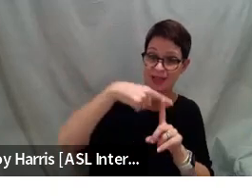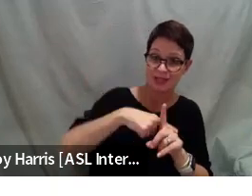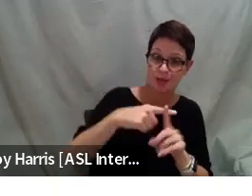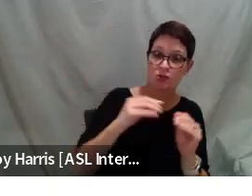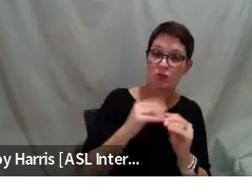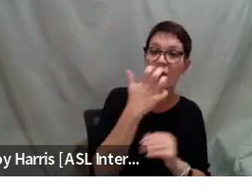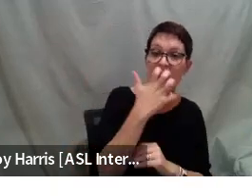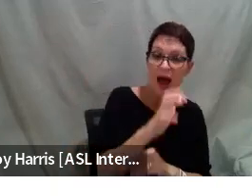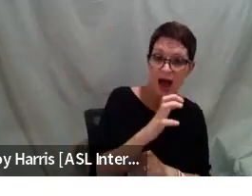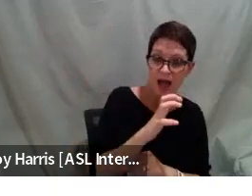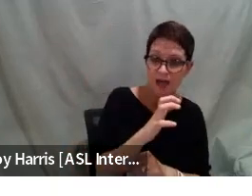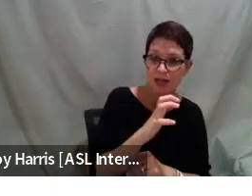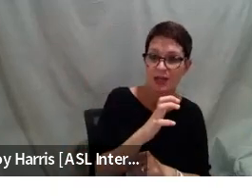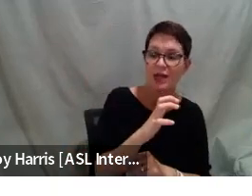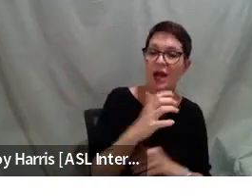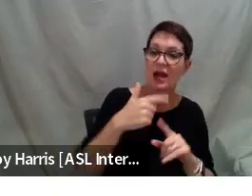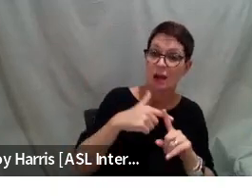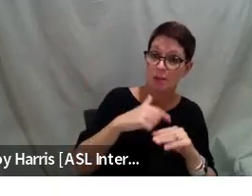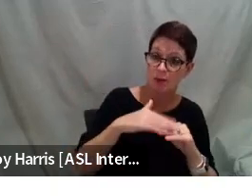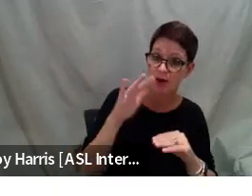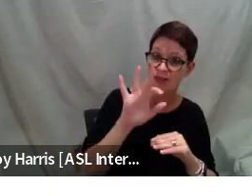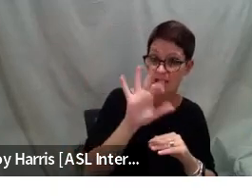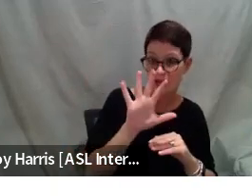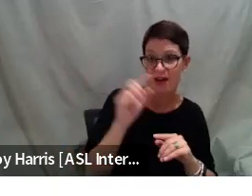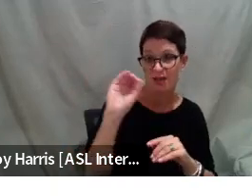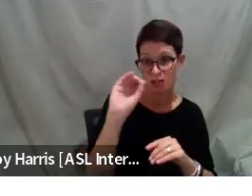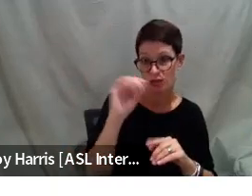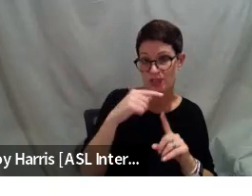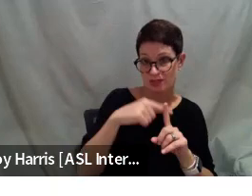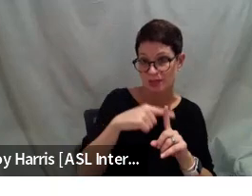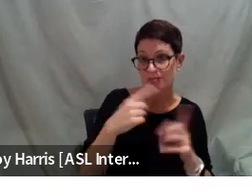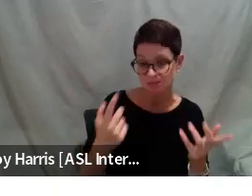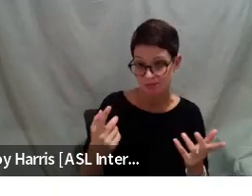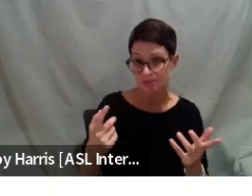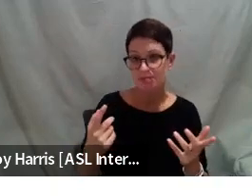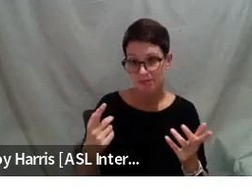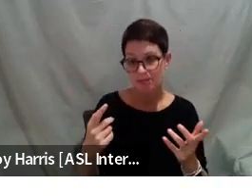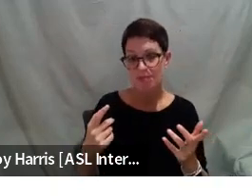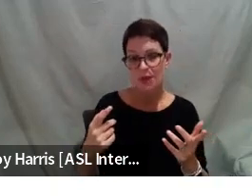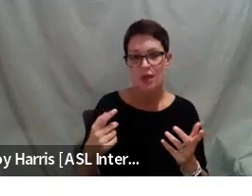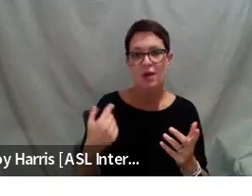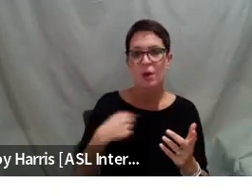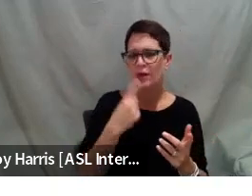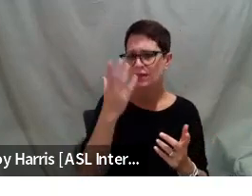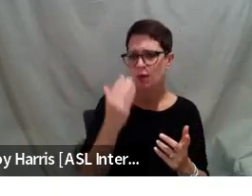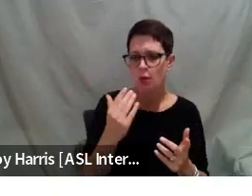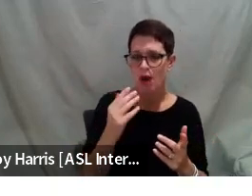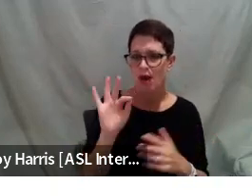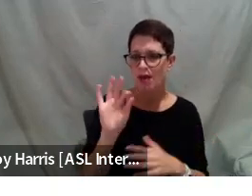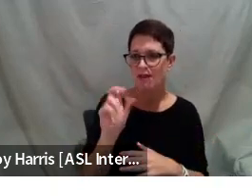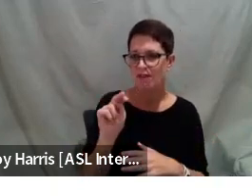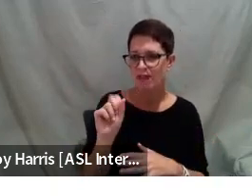hotter than 95 degrees Fahrenheit. And we say this because fans